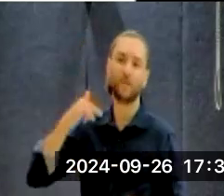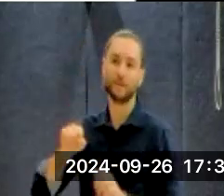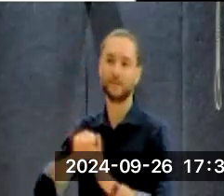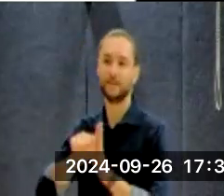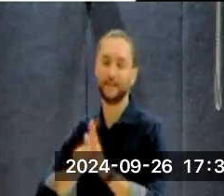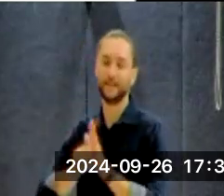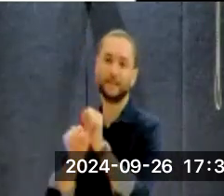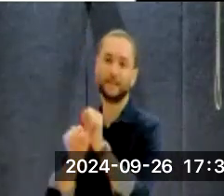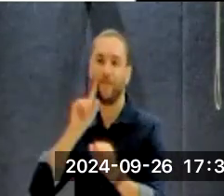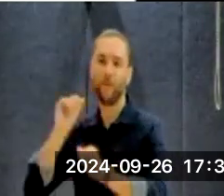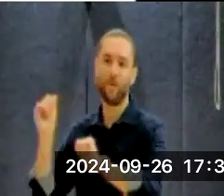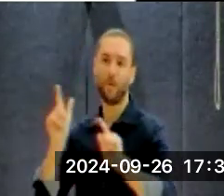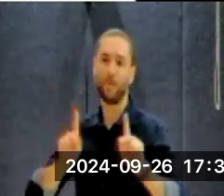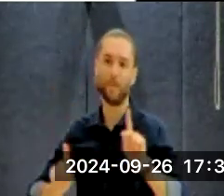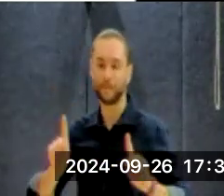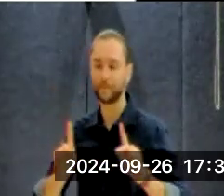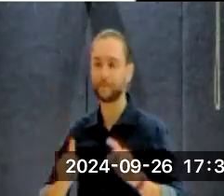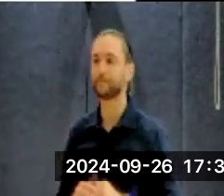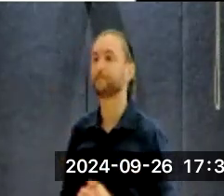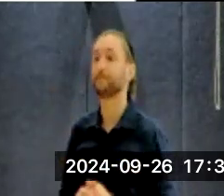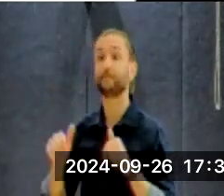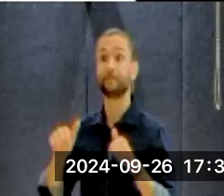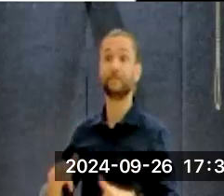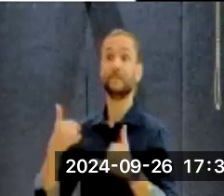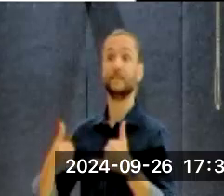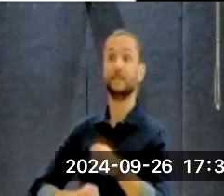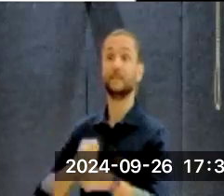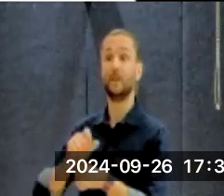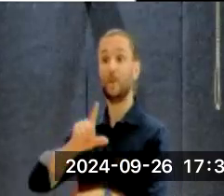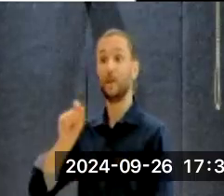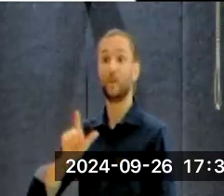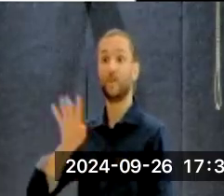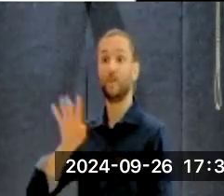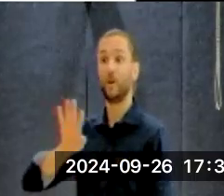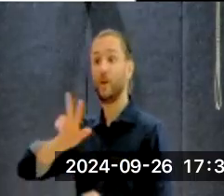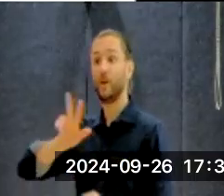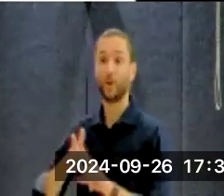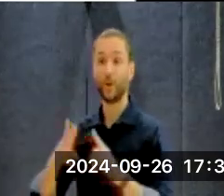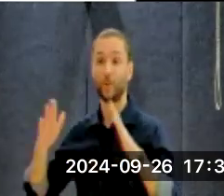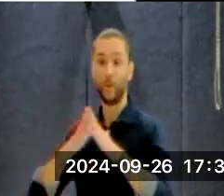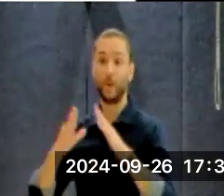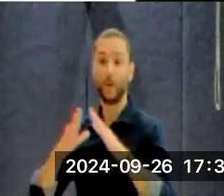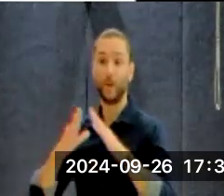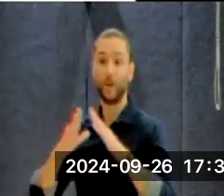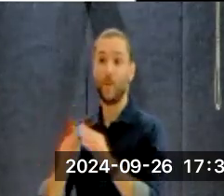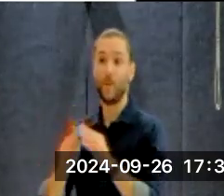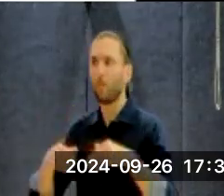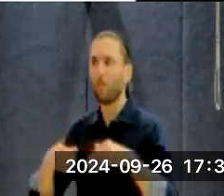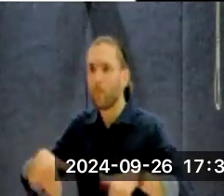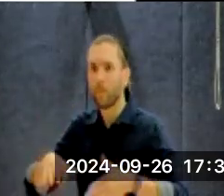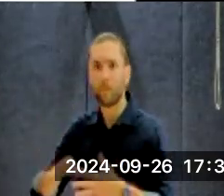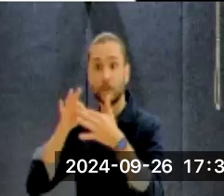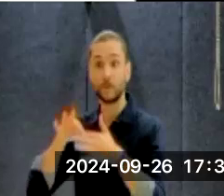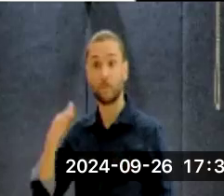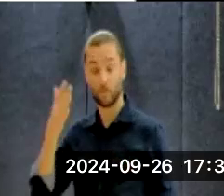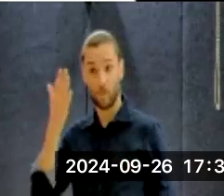I'd like to mention that this is the third community forum for the year 2024. And this is a special forum for us today because it's